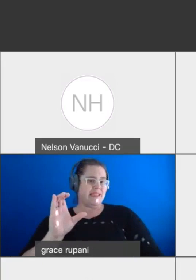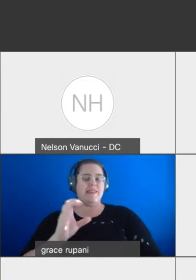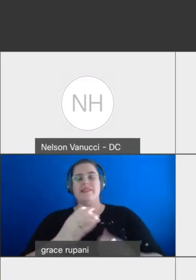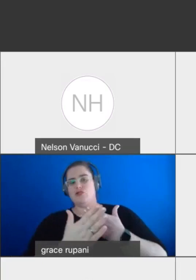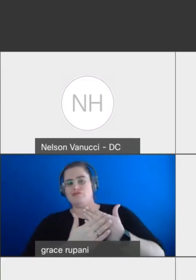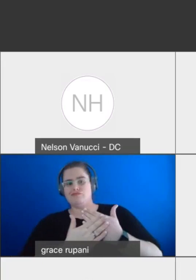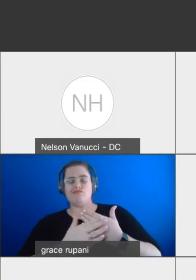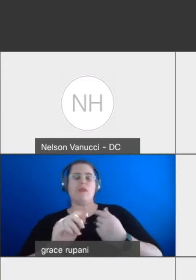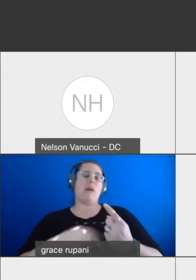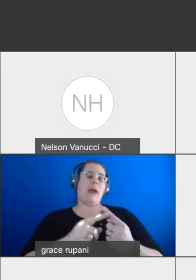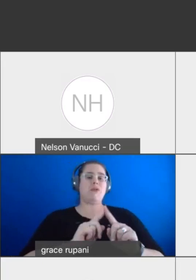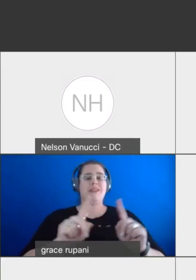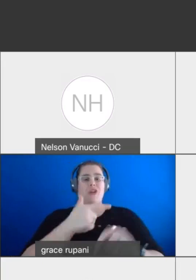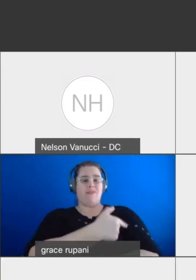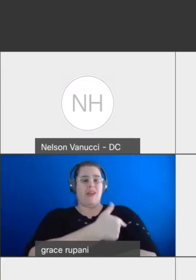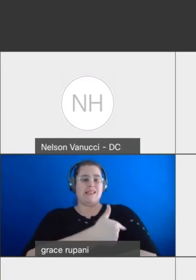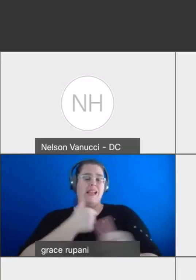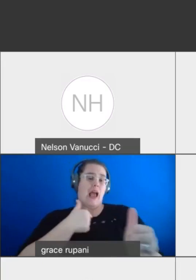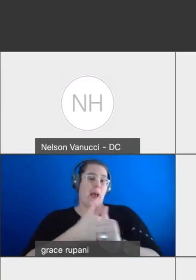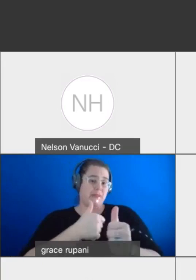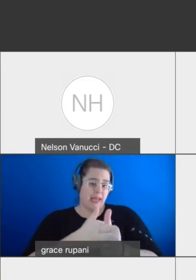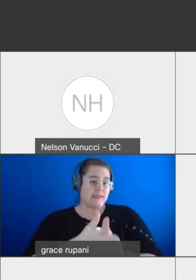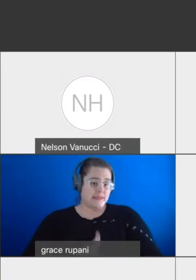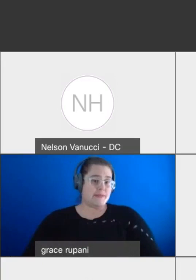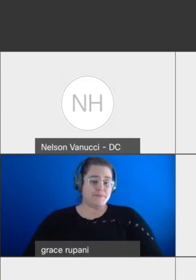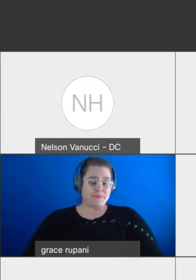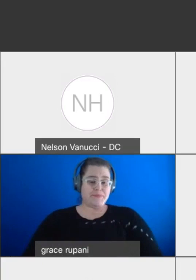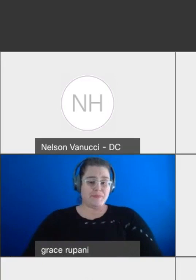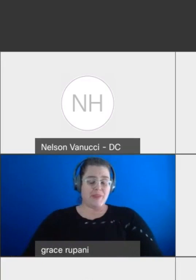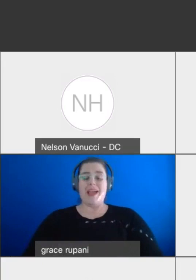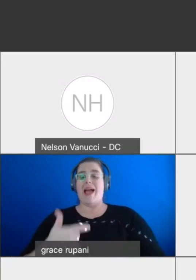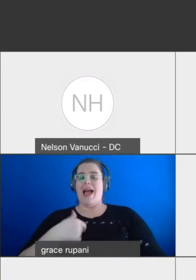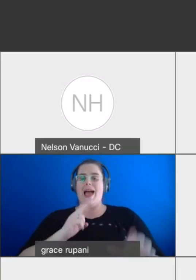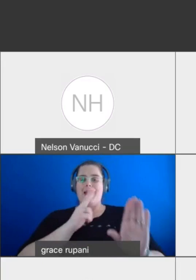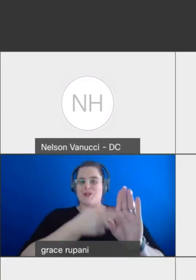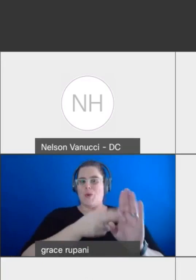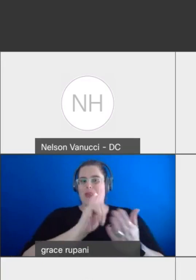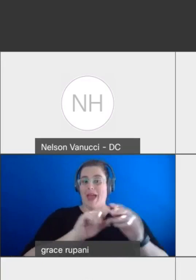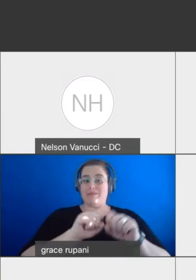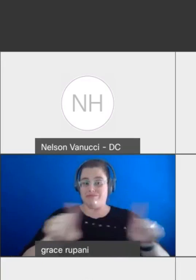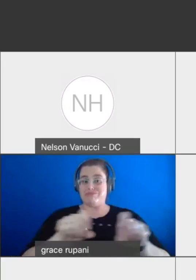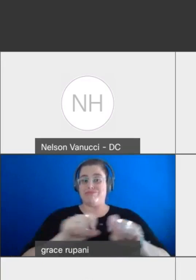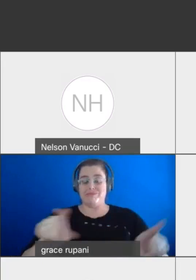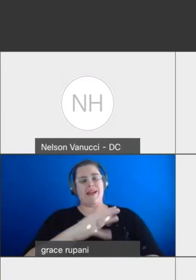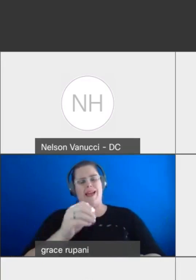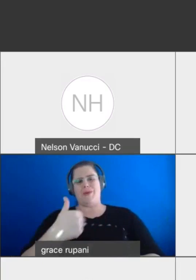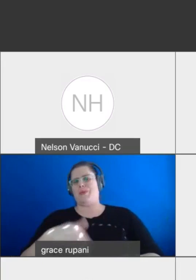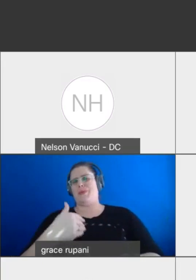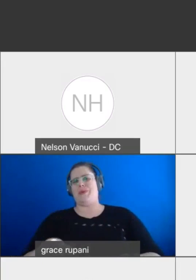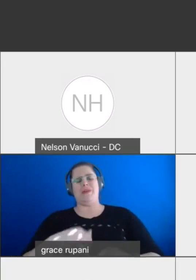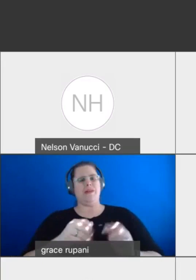the vaccine. And I can tell you from being logged in there that those updates come very regularly.